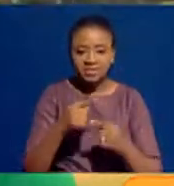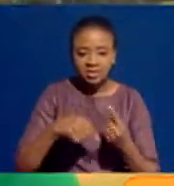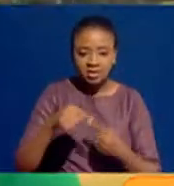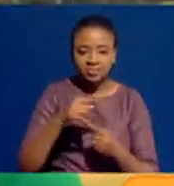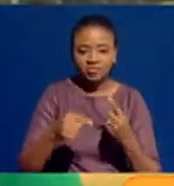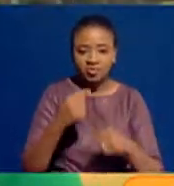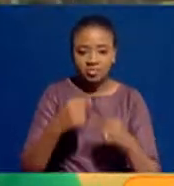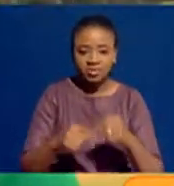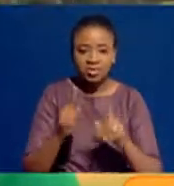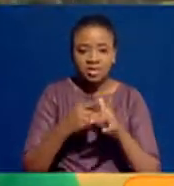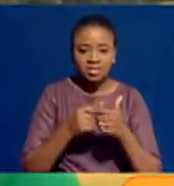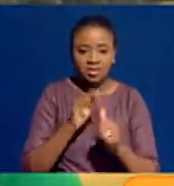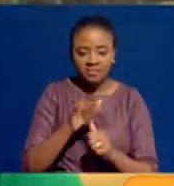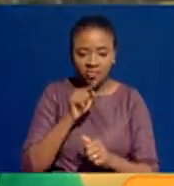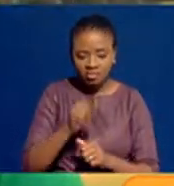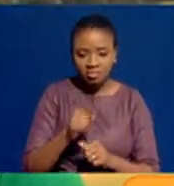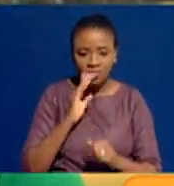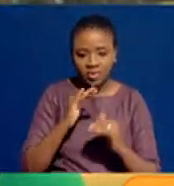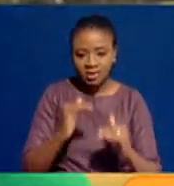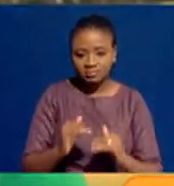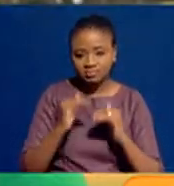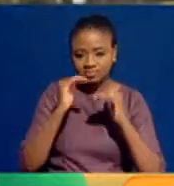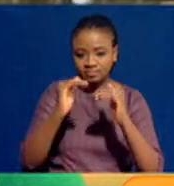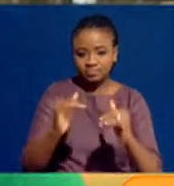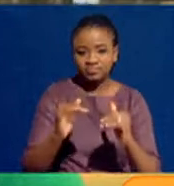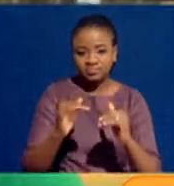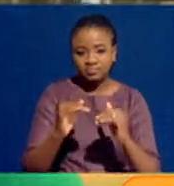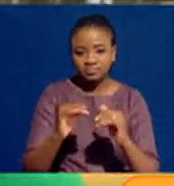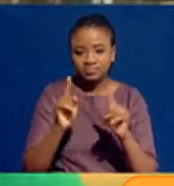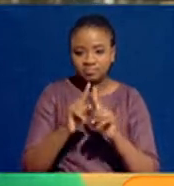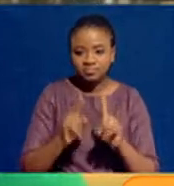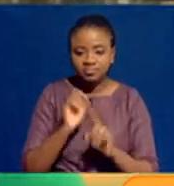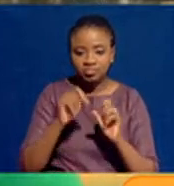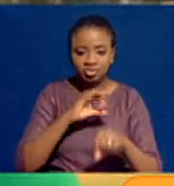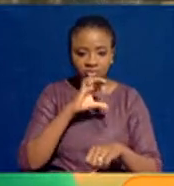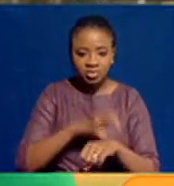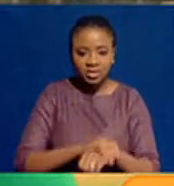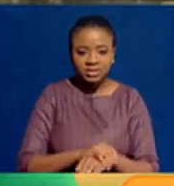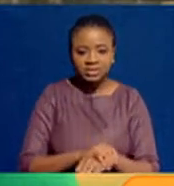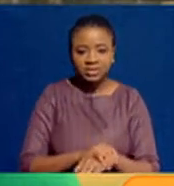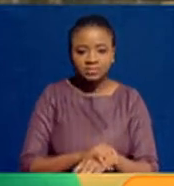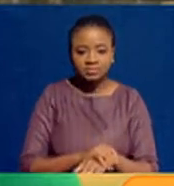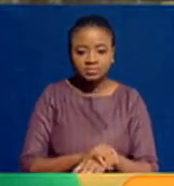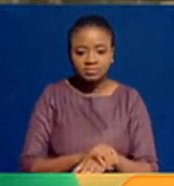now we'll move now to the second round of qualifier, where now you'll get a bit